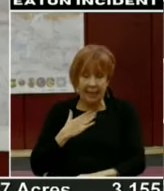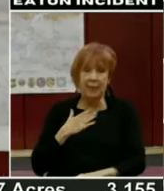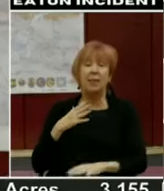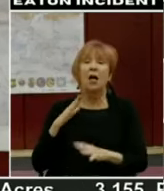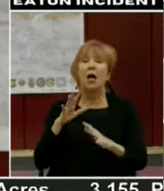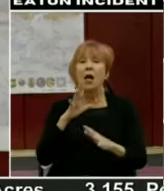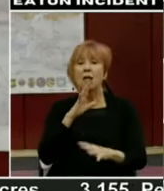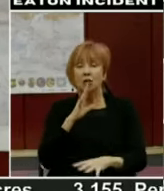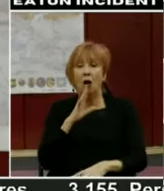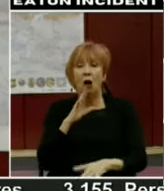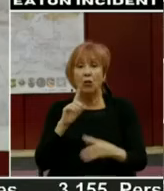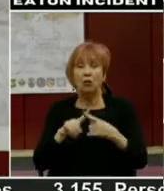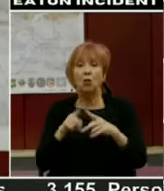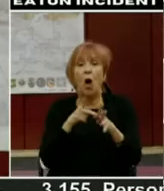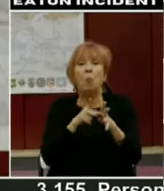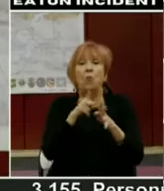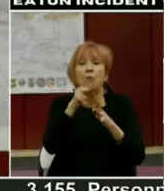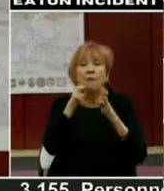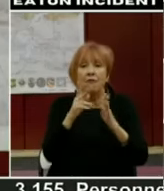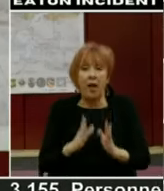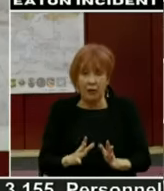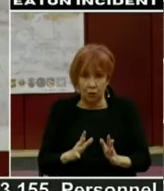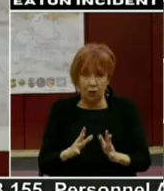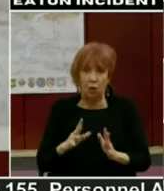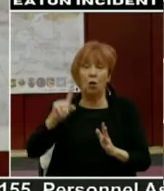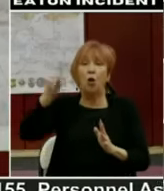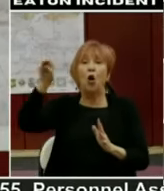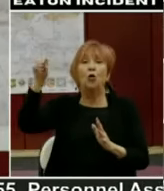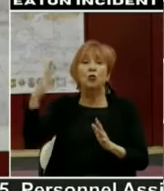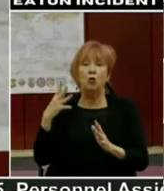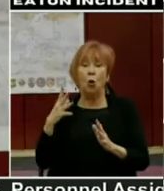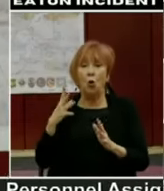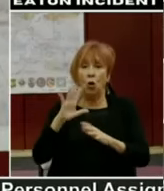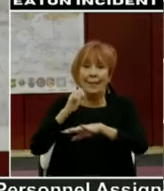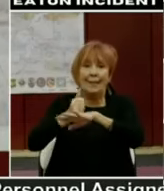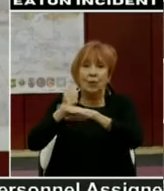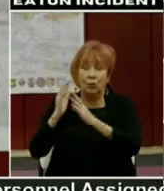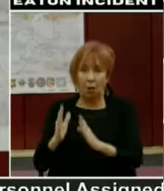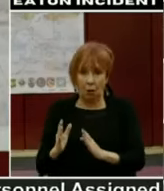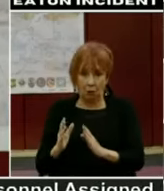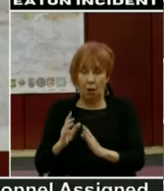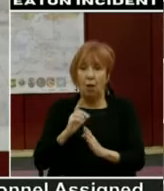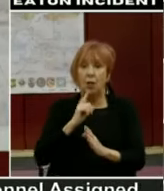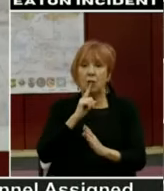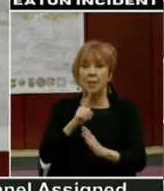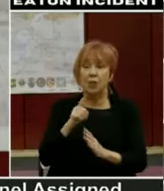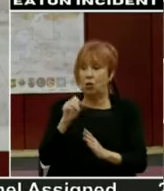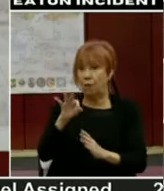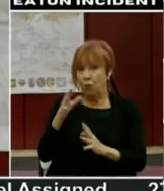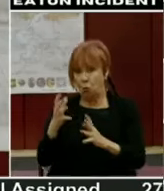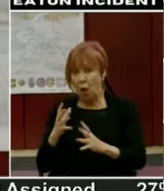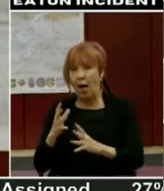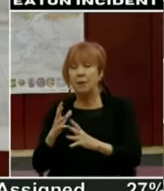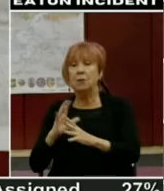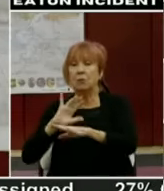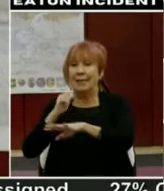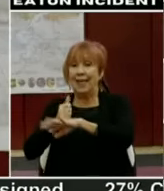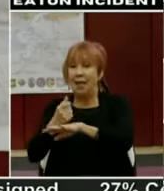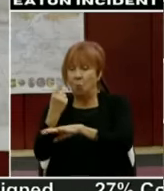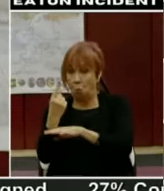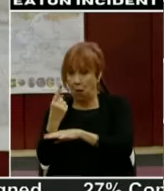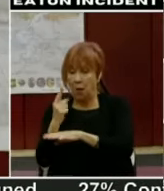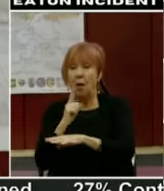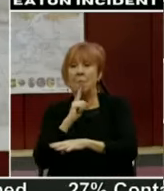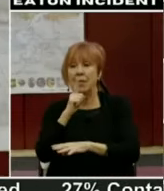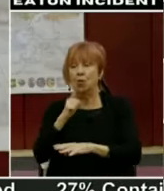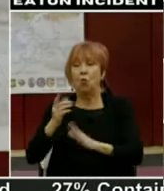to consult with you once you're able to access the solar system to make sure that it is in fact operating safely.